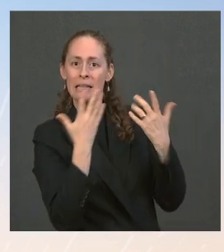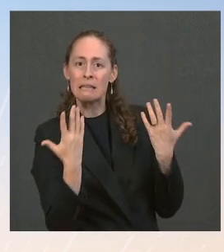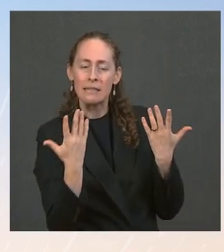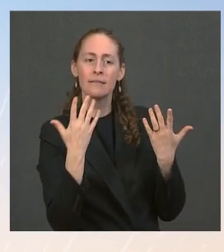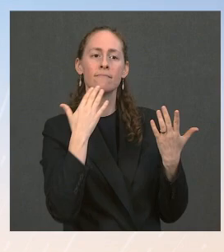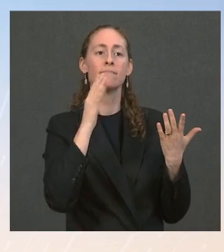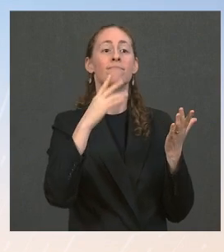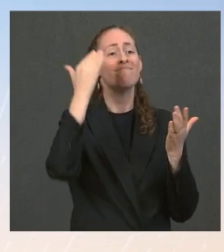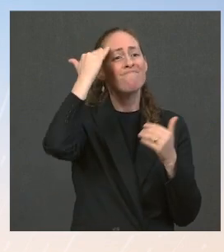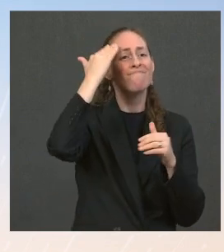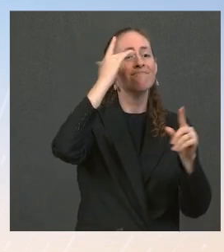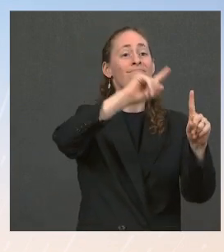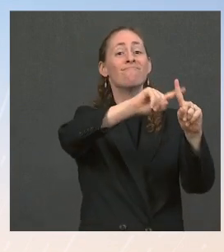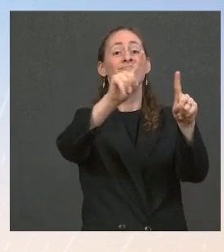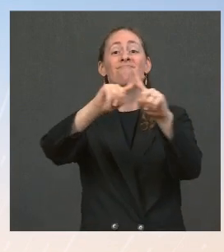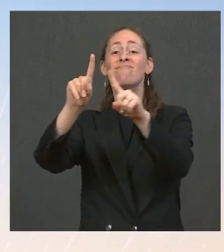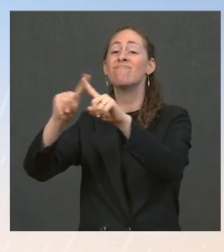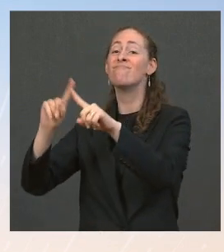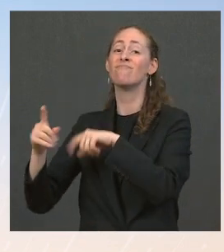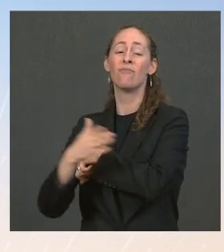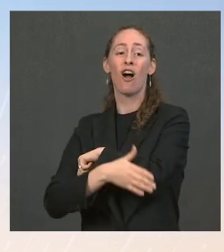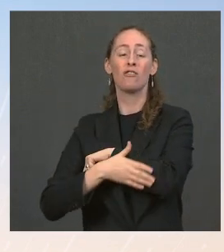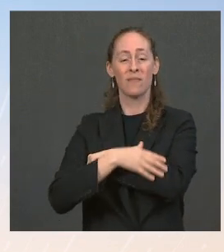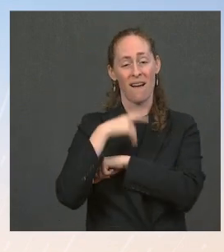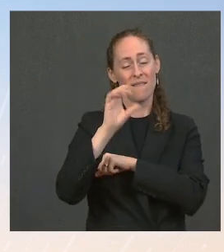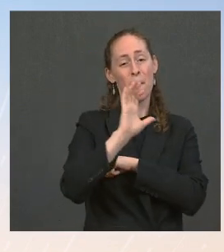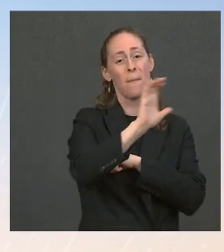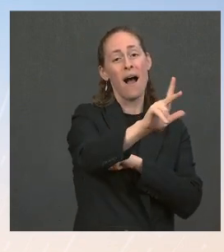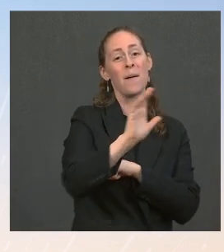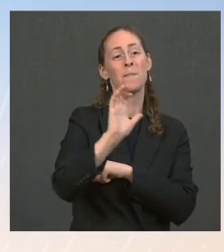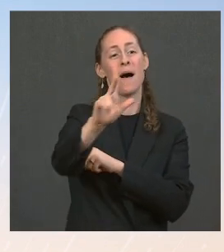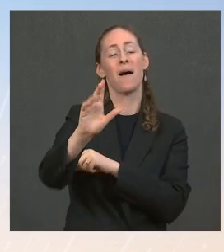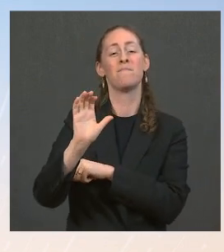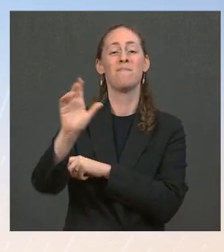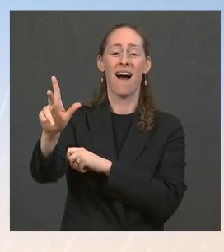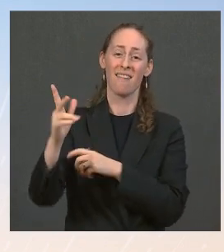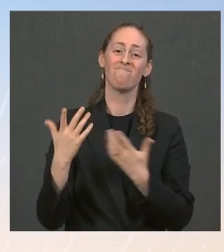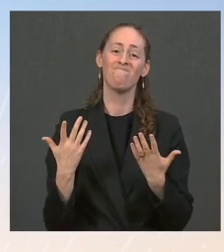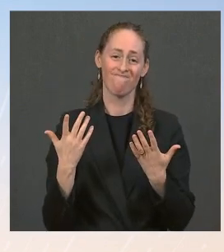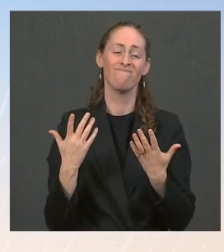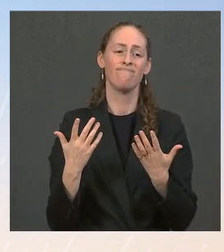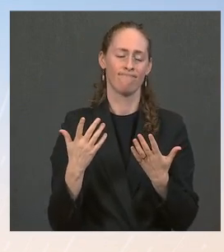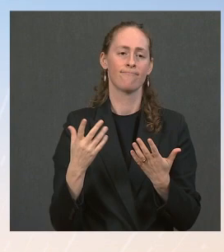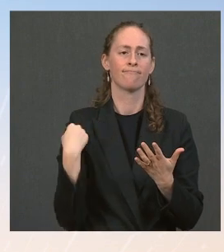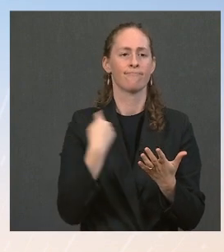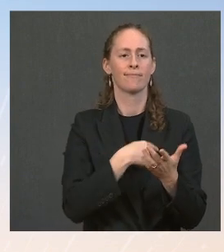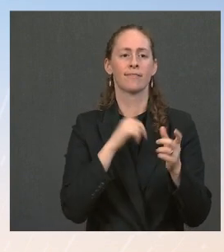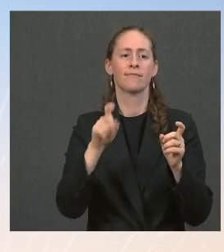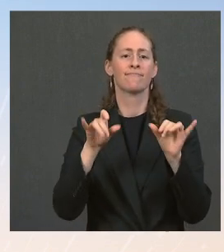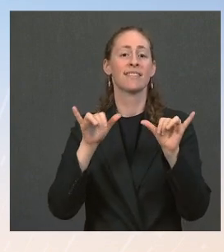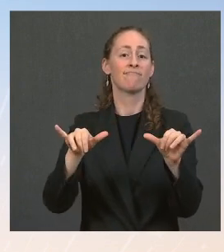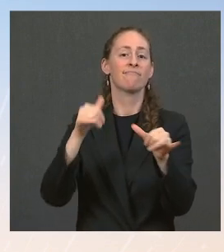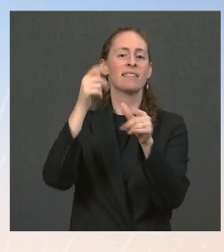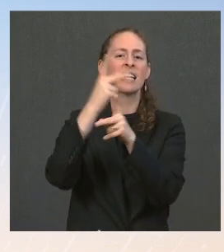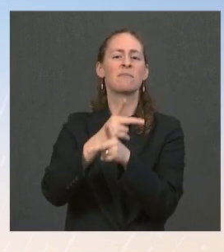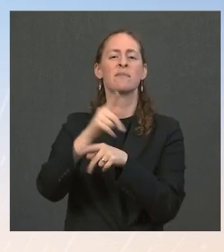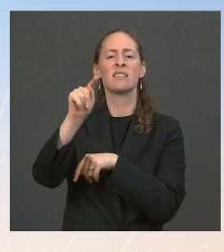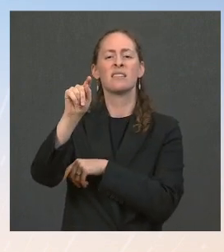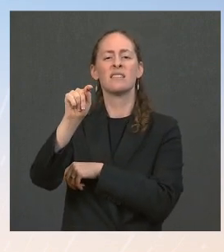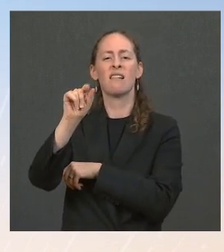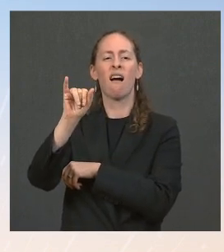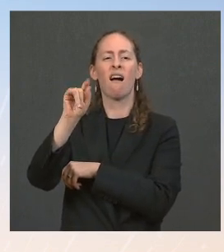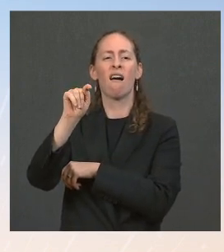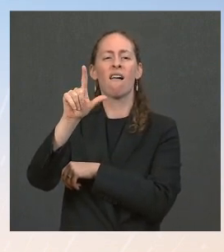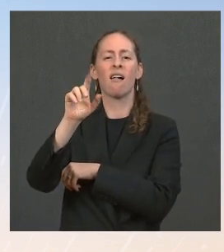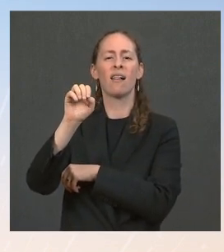of countries as we are continuing to apply Title 42, because there is a global pandemic that is ongoing. So I would think